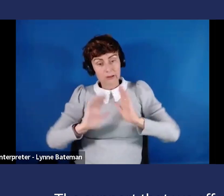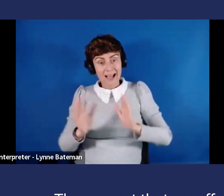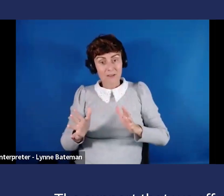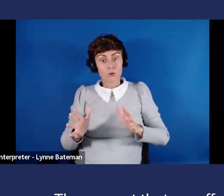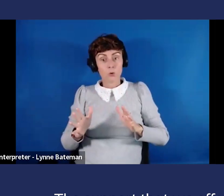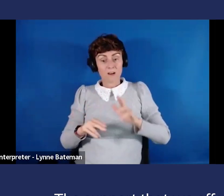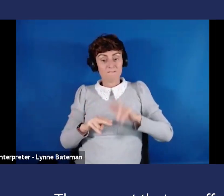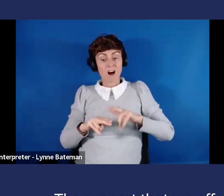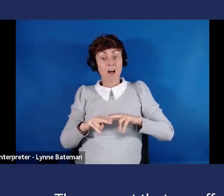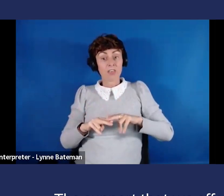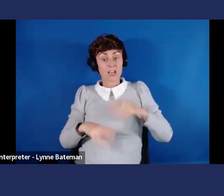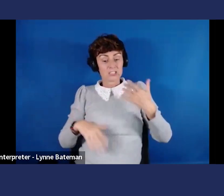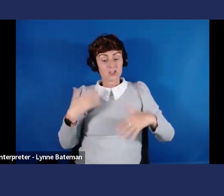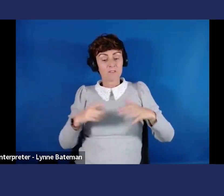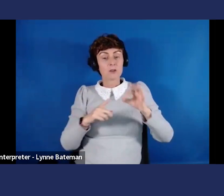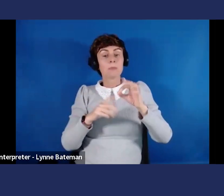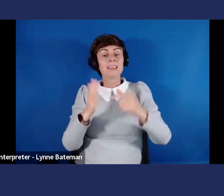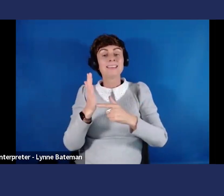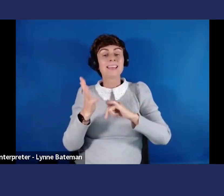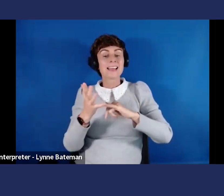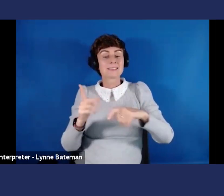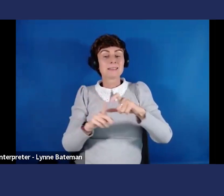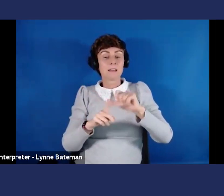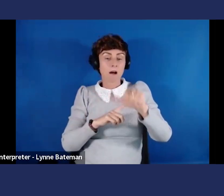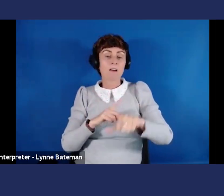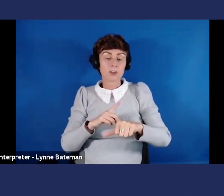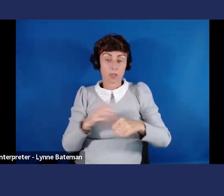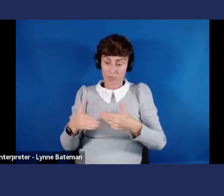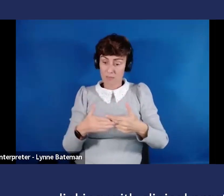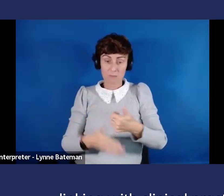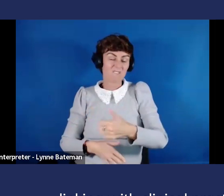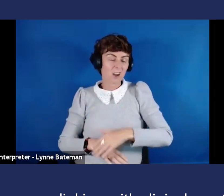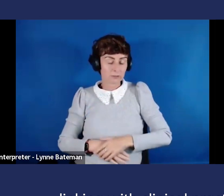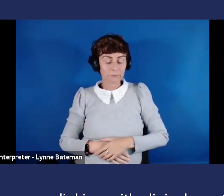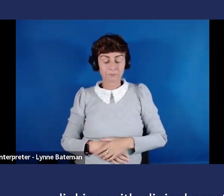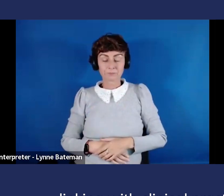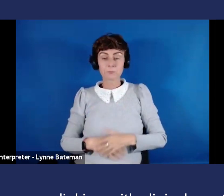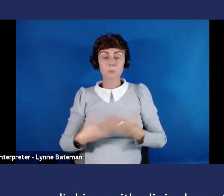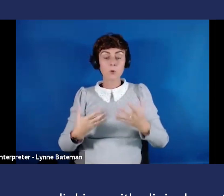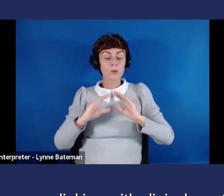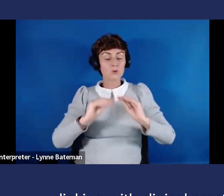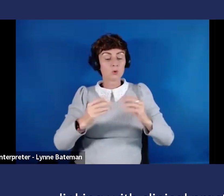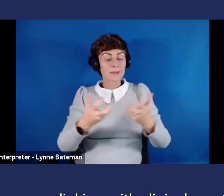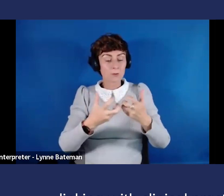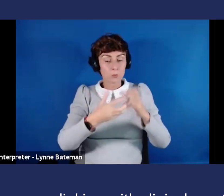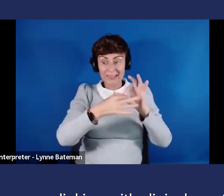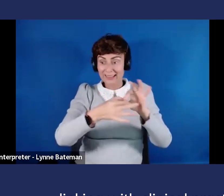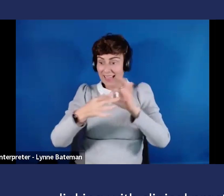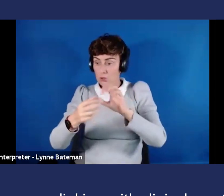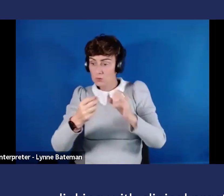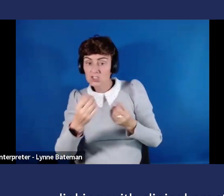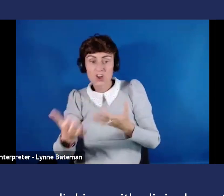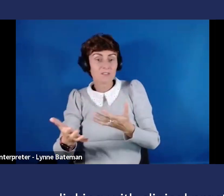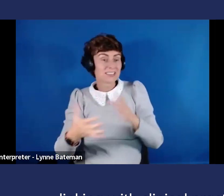around getting to know the baby, understanding his role, engaging with services, linking with clinical practice and talking